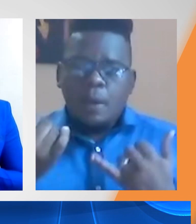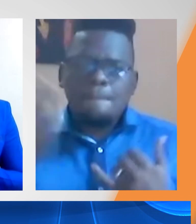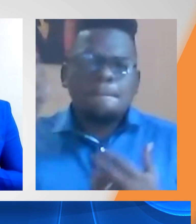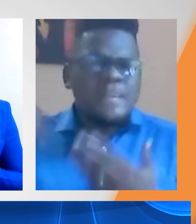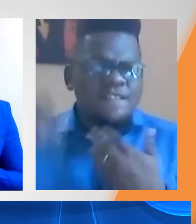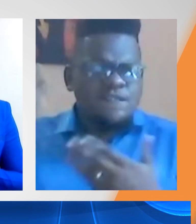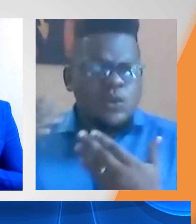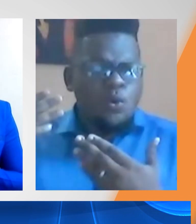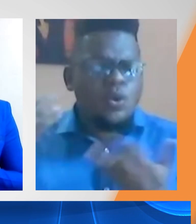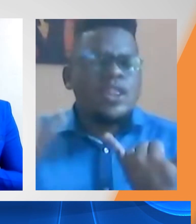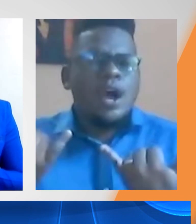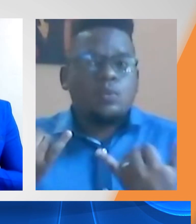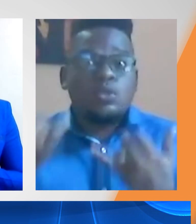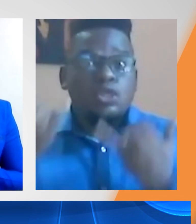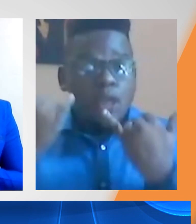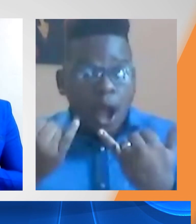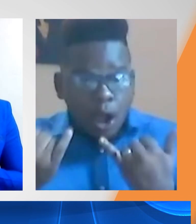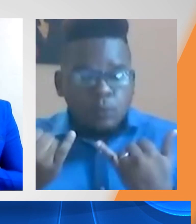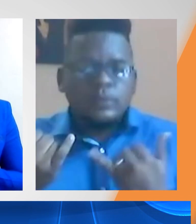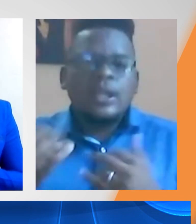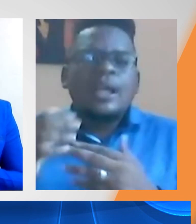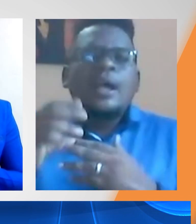At the moment,